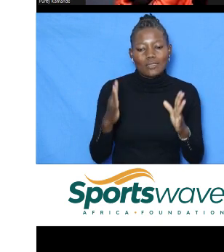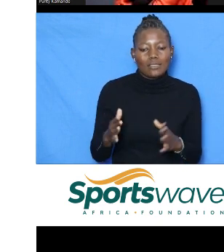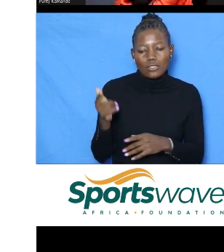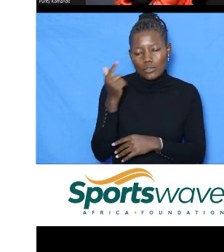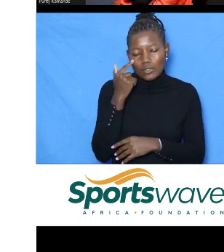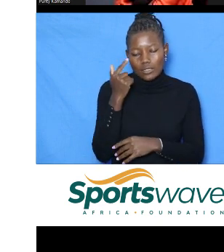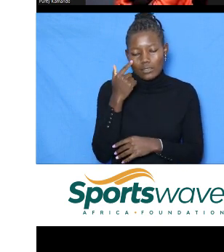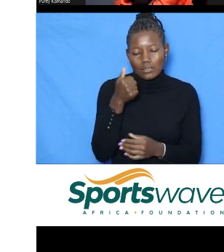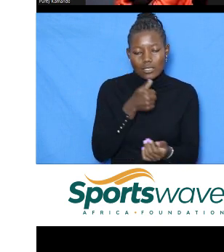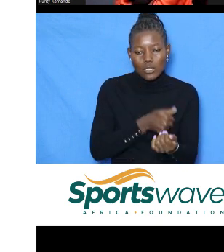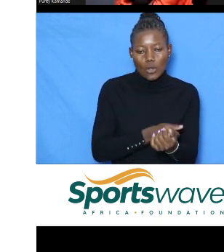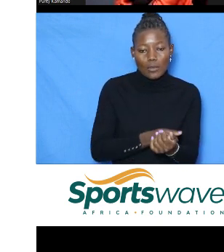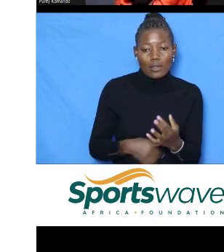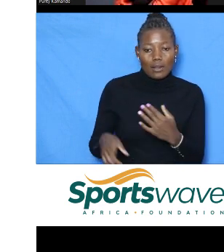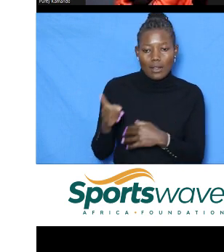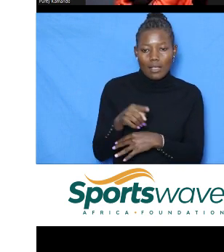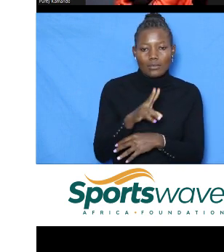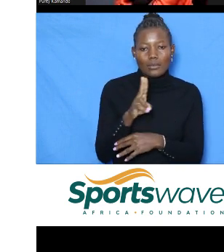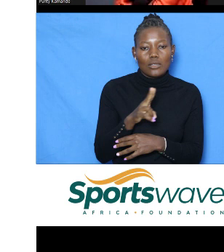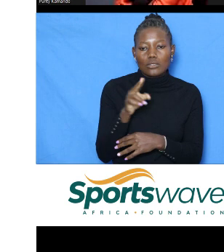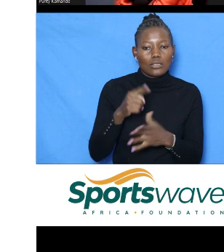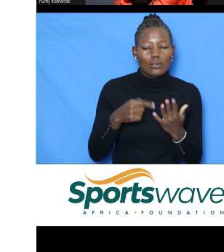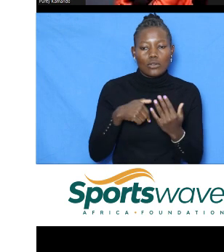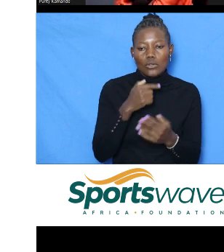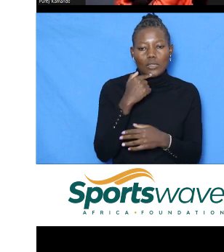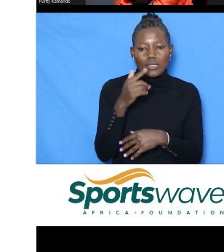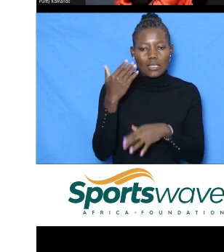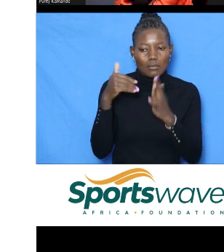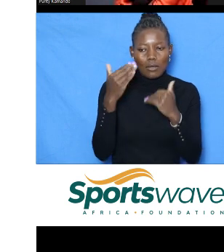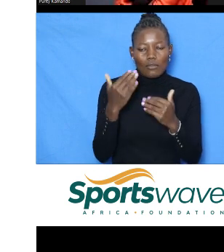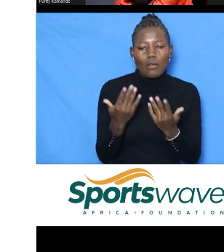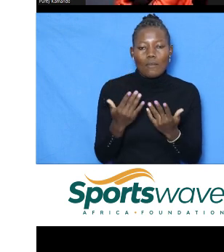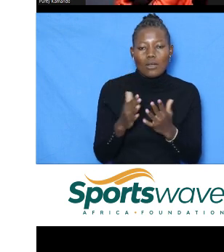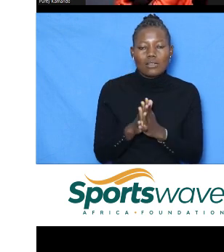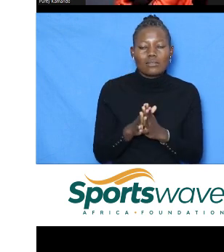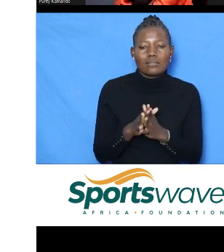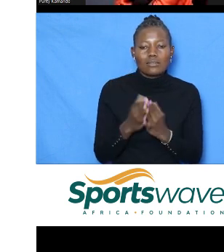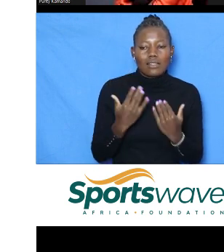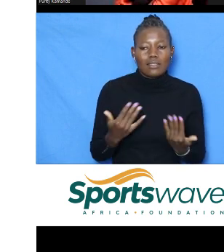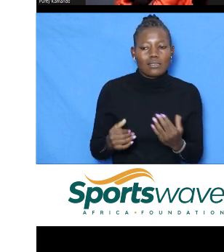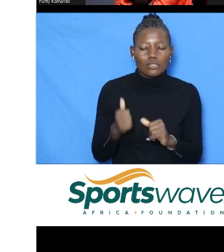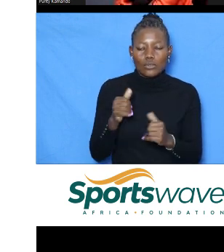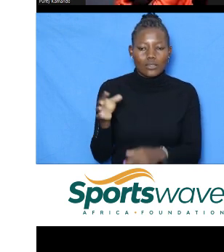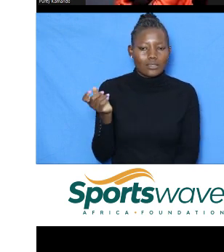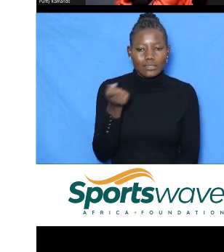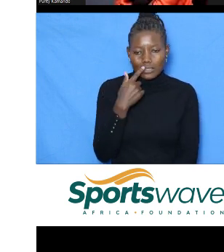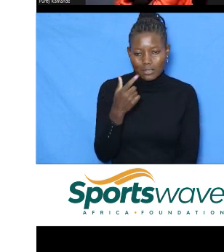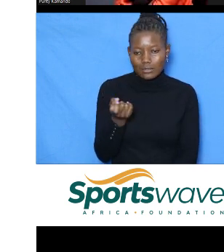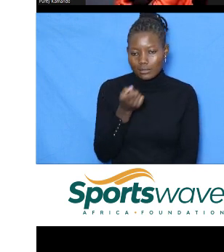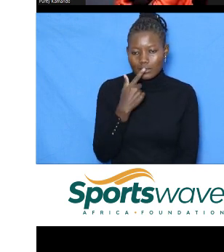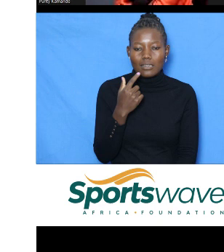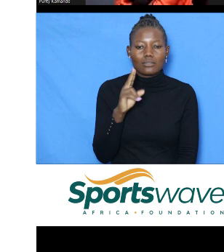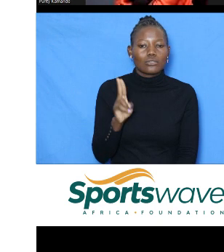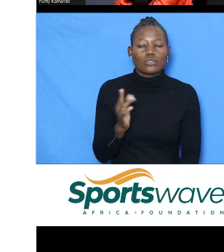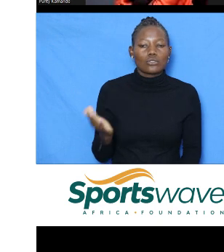doping usually comes in either by consuming what we refer to as performance enhancing substances, which are usually drugs used to